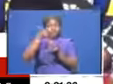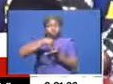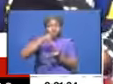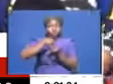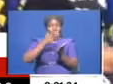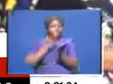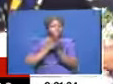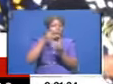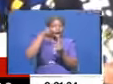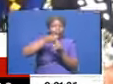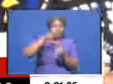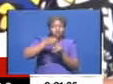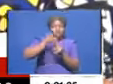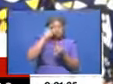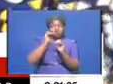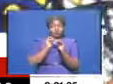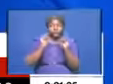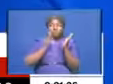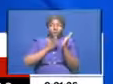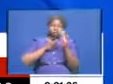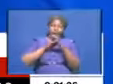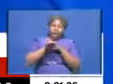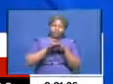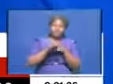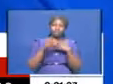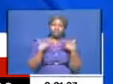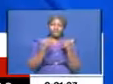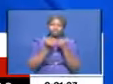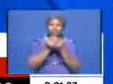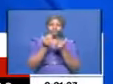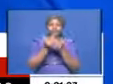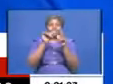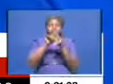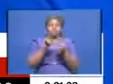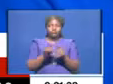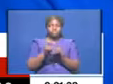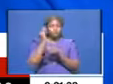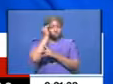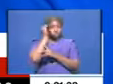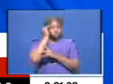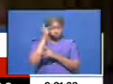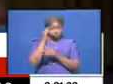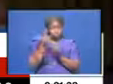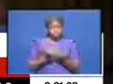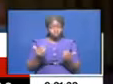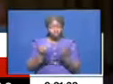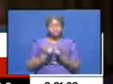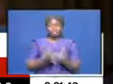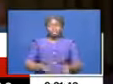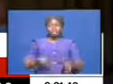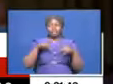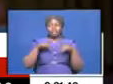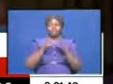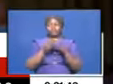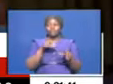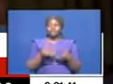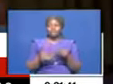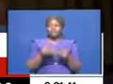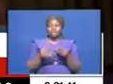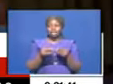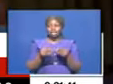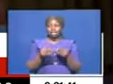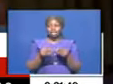advocating for equal access to health care and education for children living with disabilities. Equal opportunity,